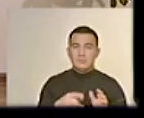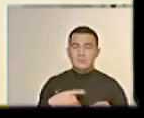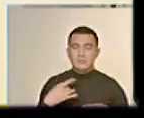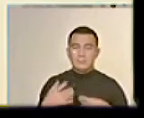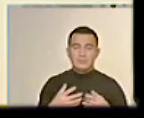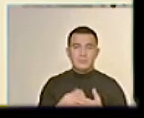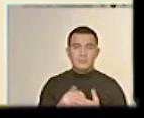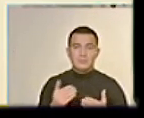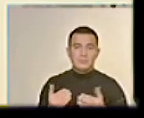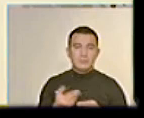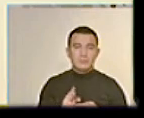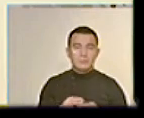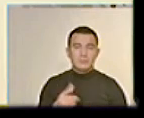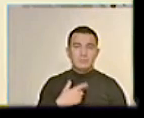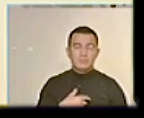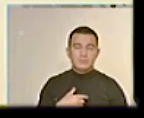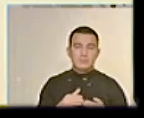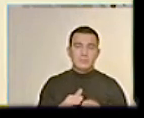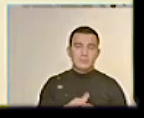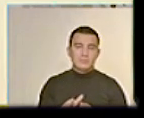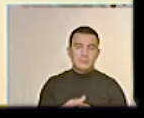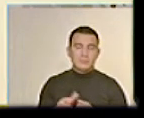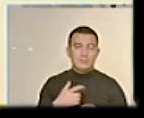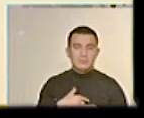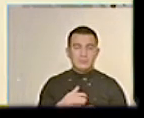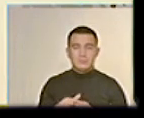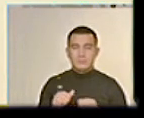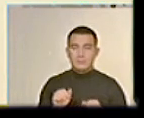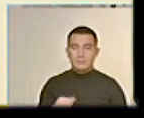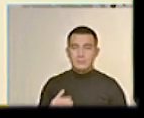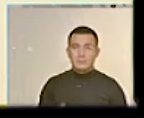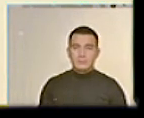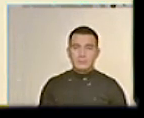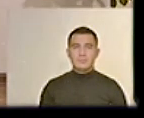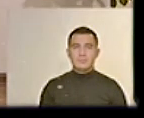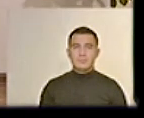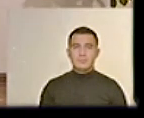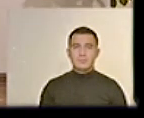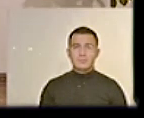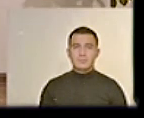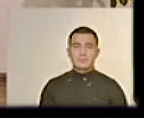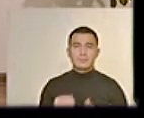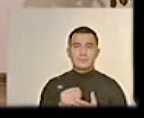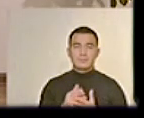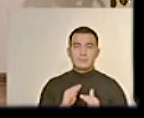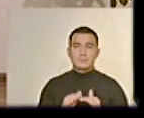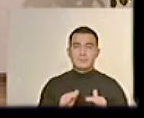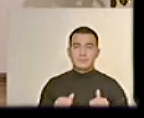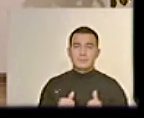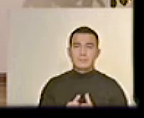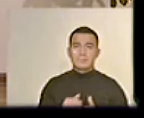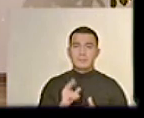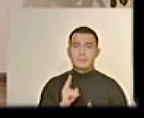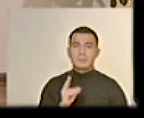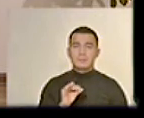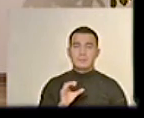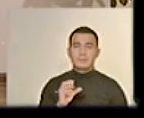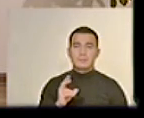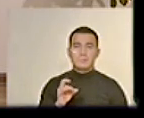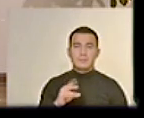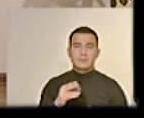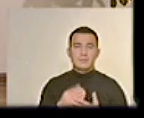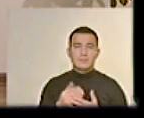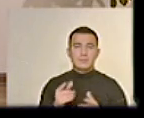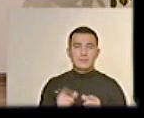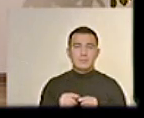tenglamasini o'zingiz mustaqil ravishda bajarib qo'yishingiz mumkin. Aziz o'quvchilar, men kislorod mavzusiga oid